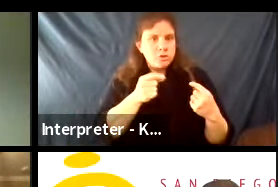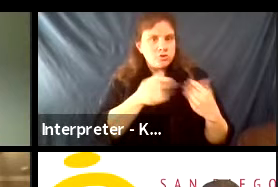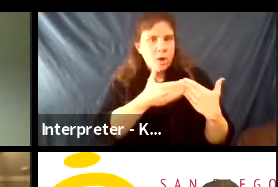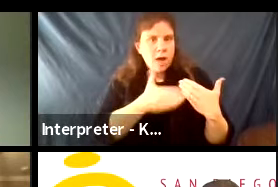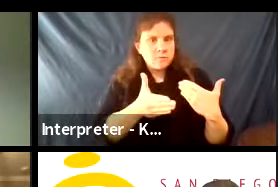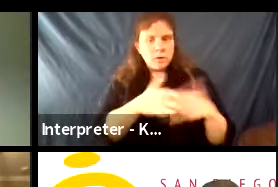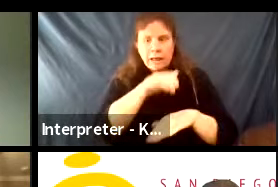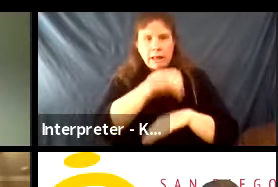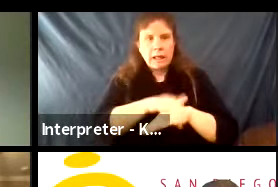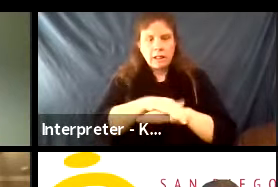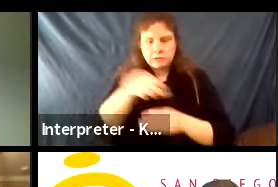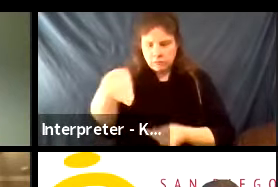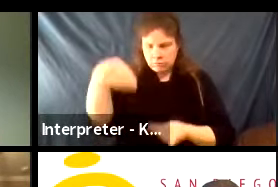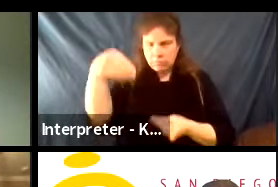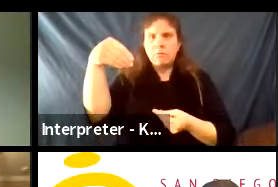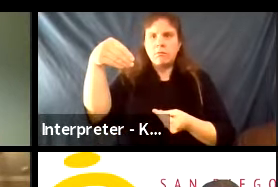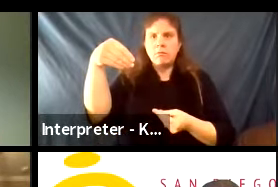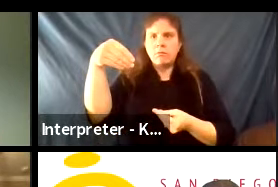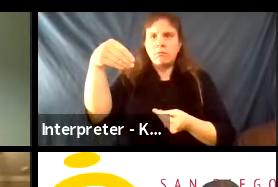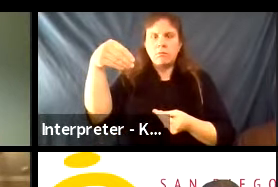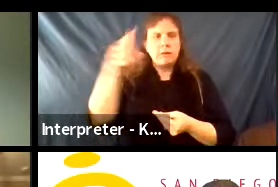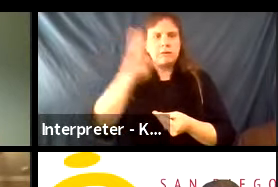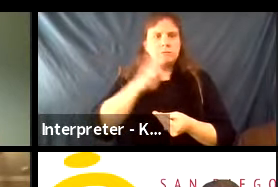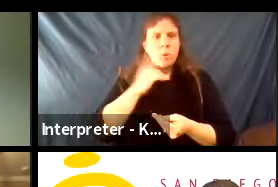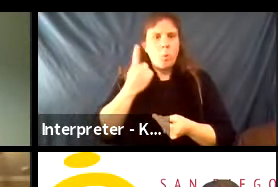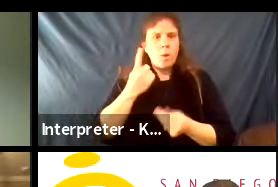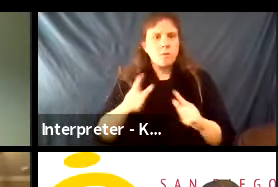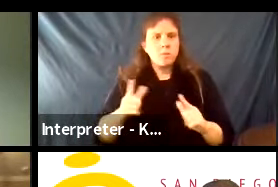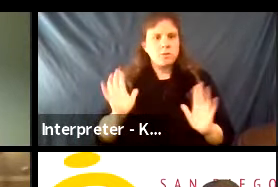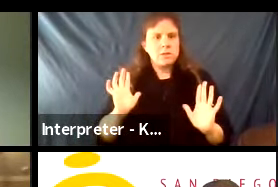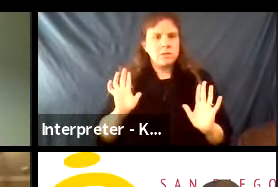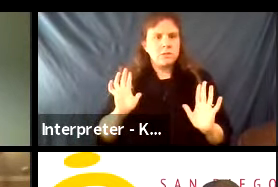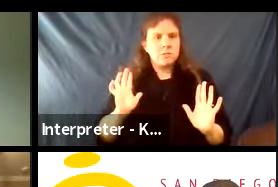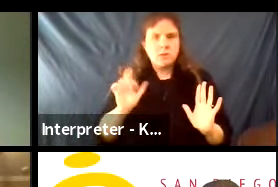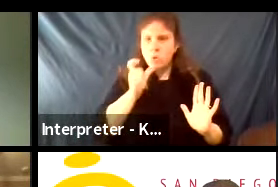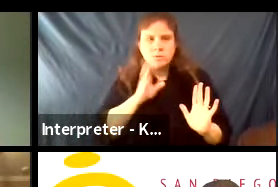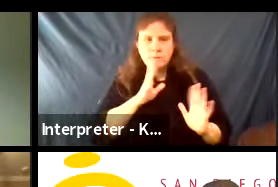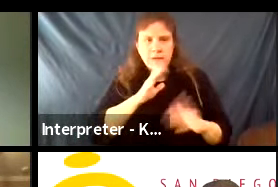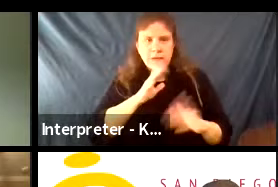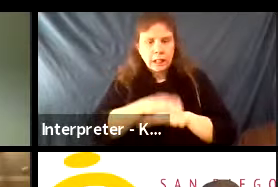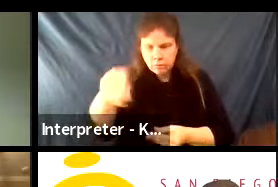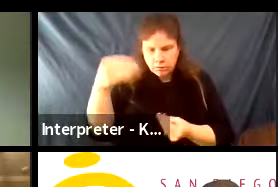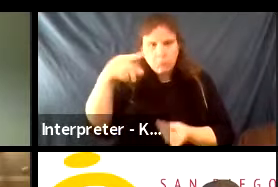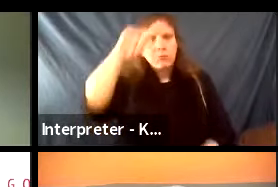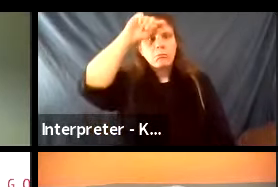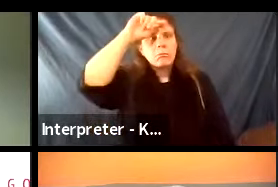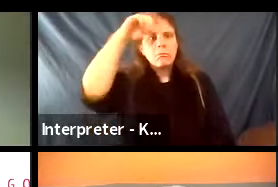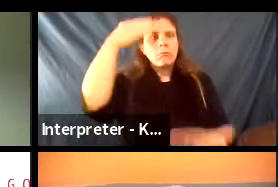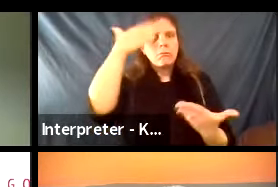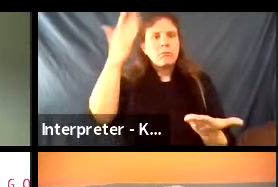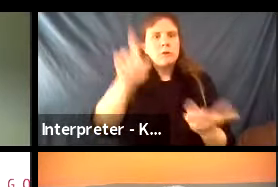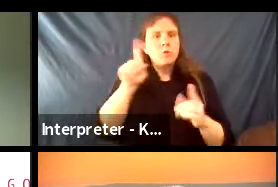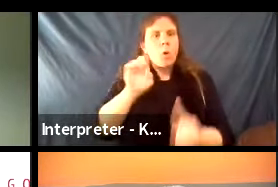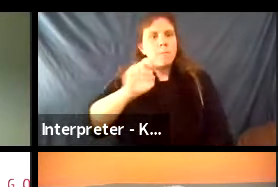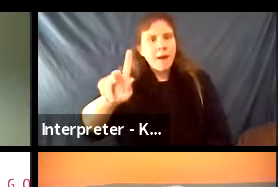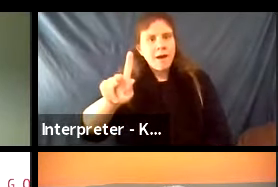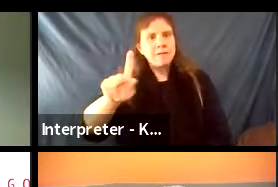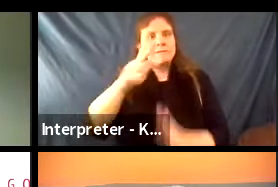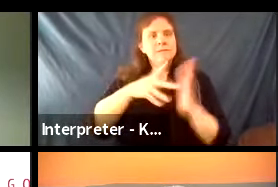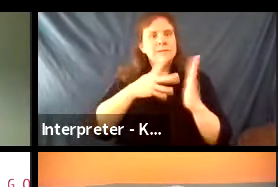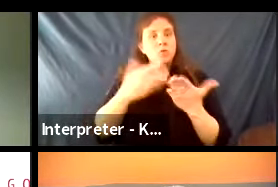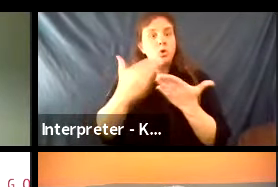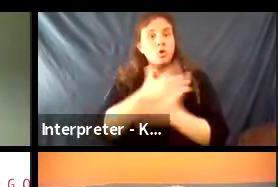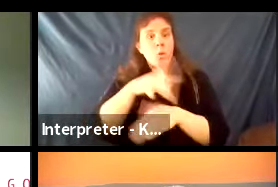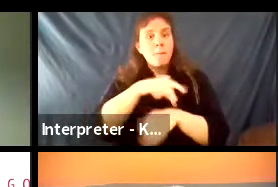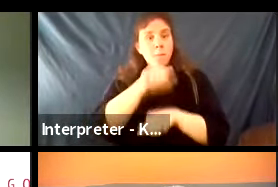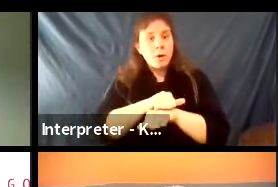She didn't know that she needed to go back and schedule an appointment 3 weeks later until she found someone at a